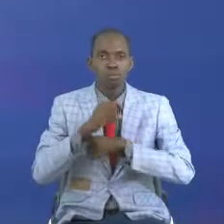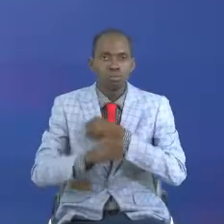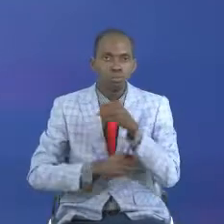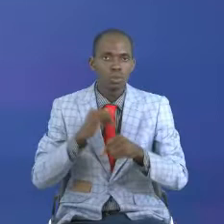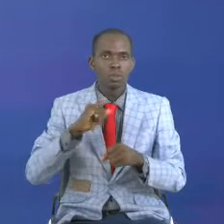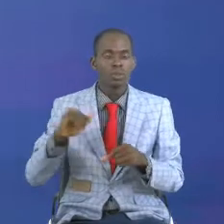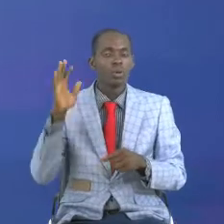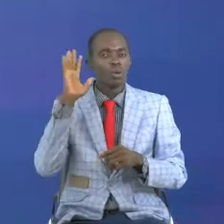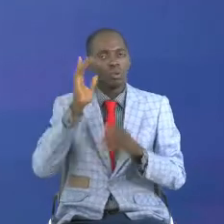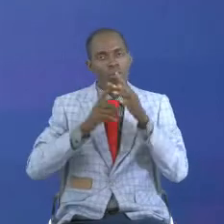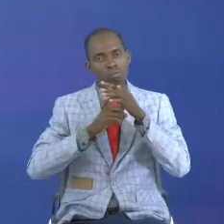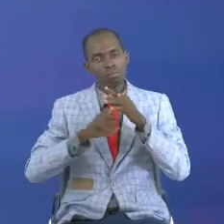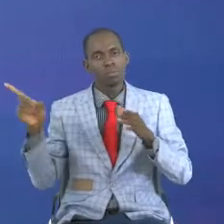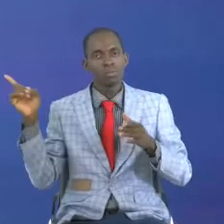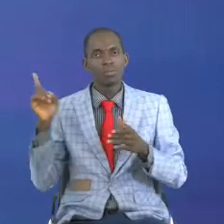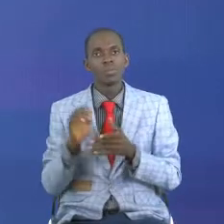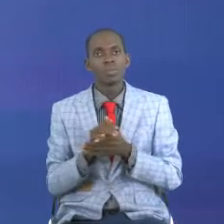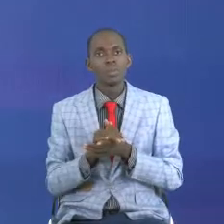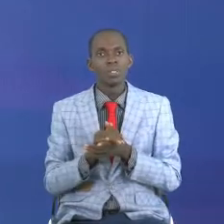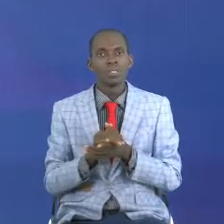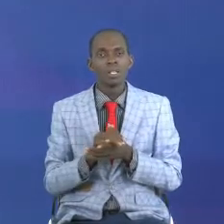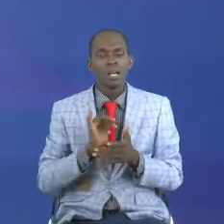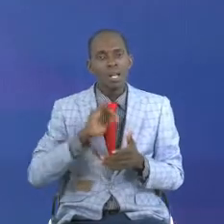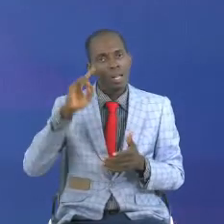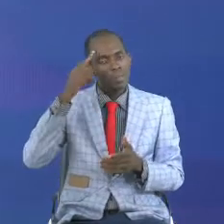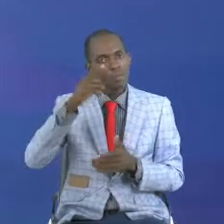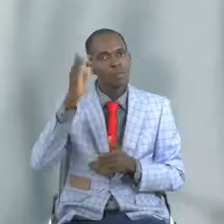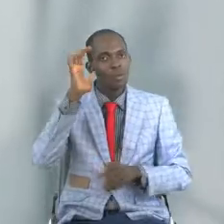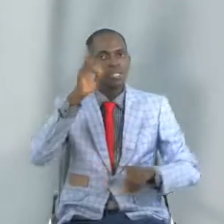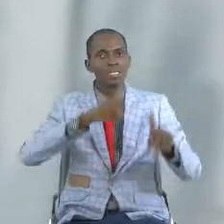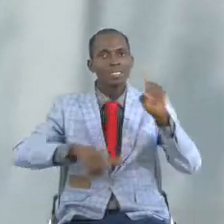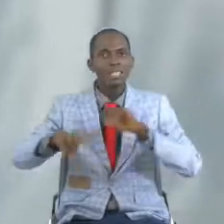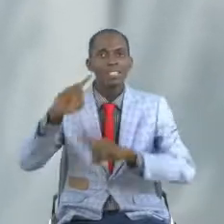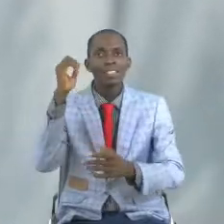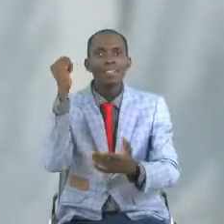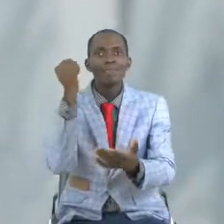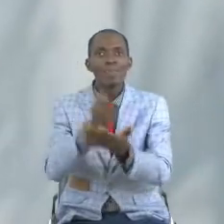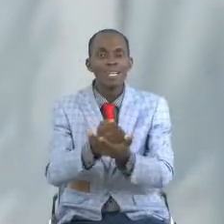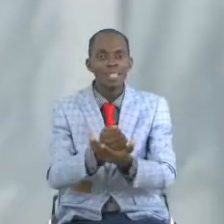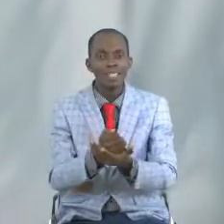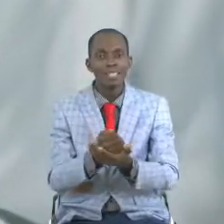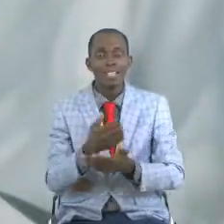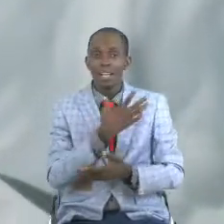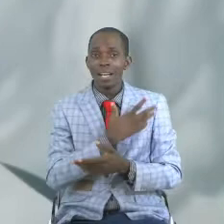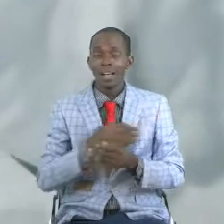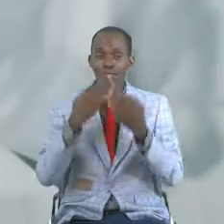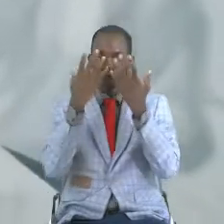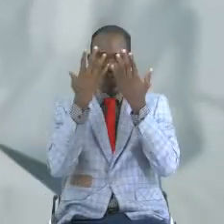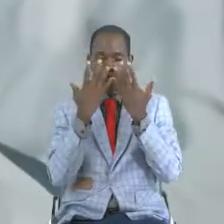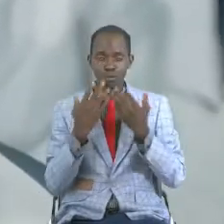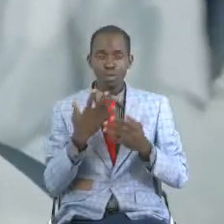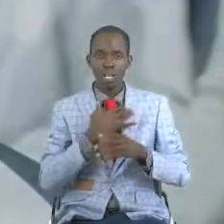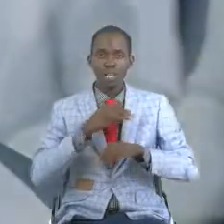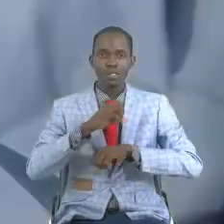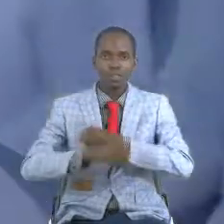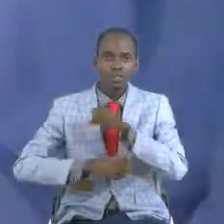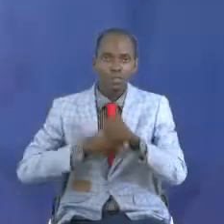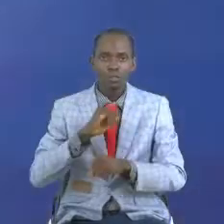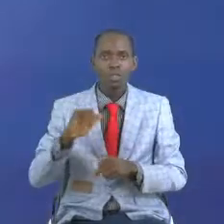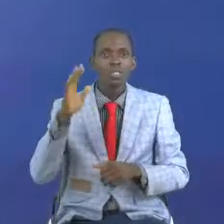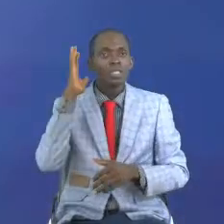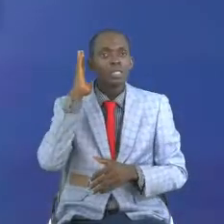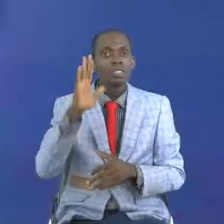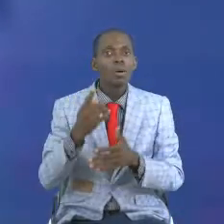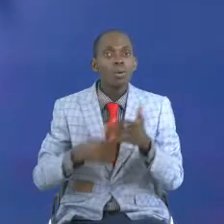flee away. I was waiting for a bell. Amen. And sorrow and suffering shall